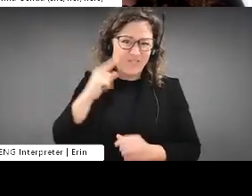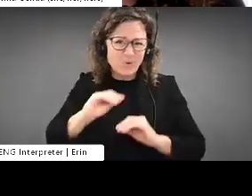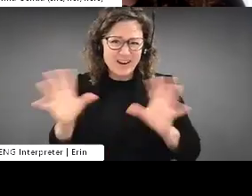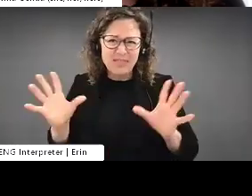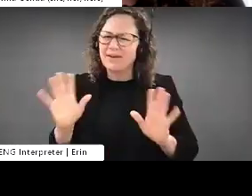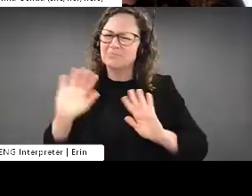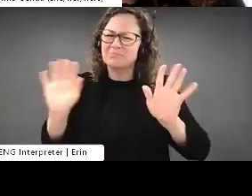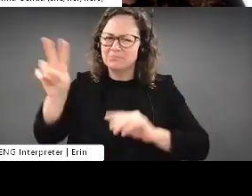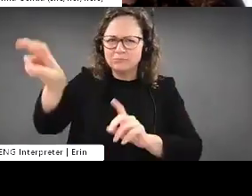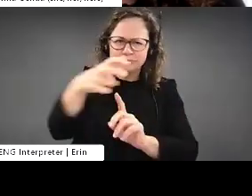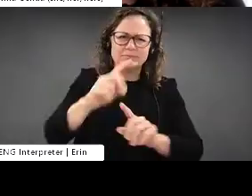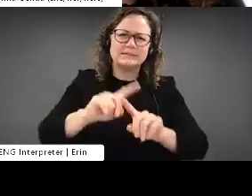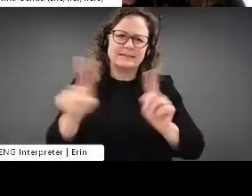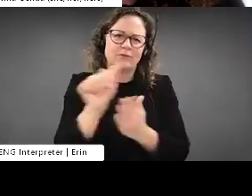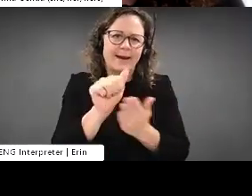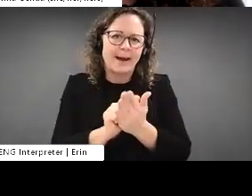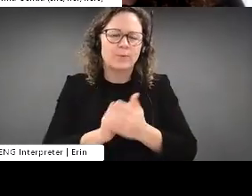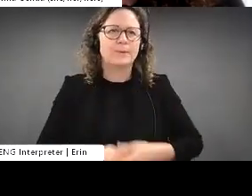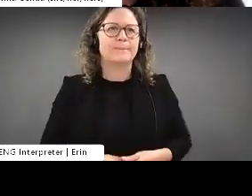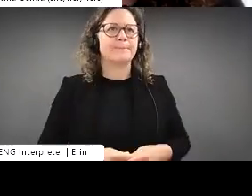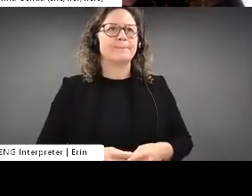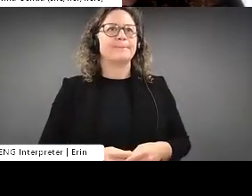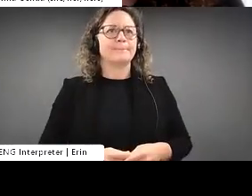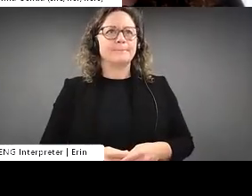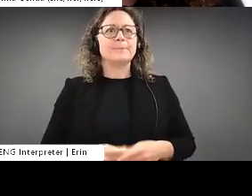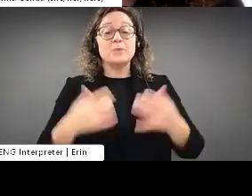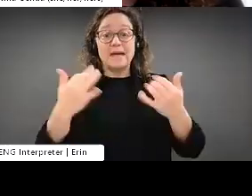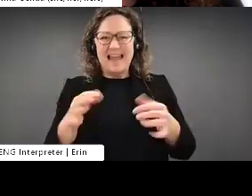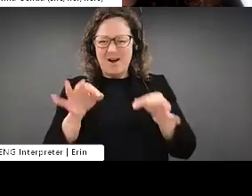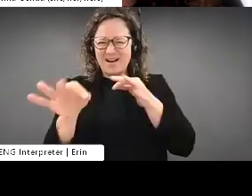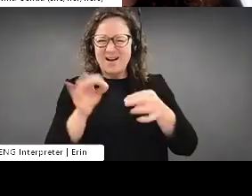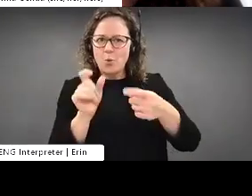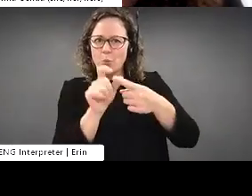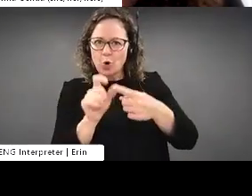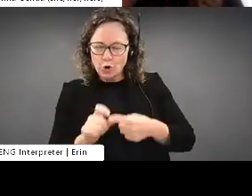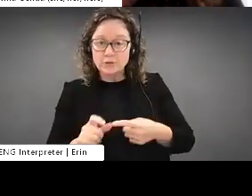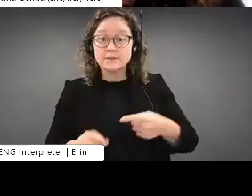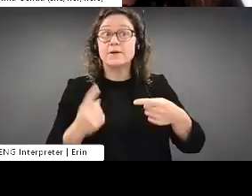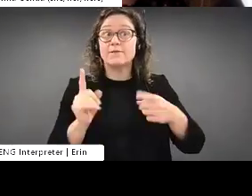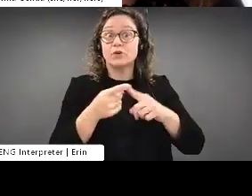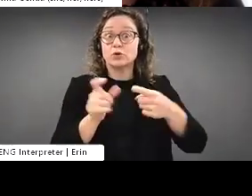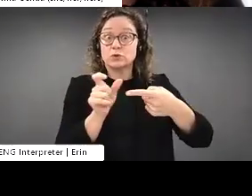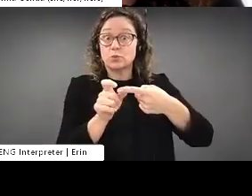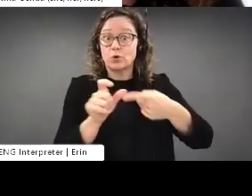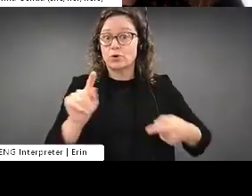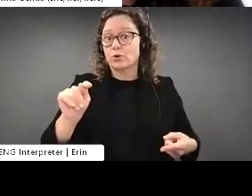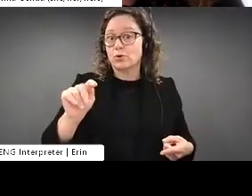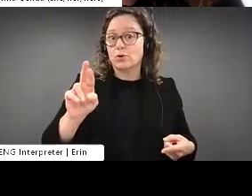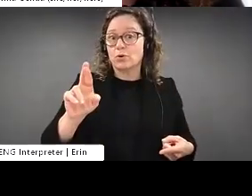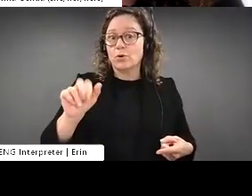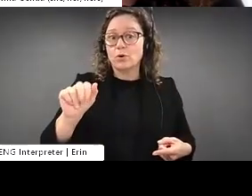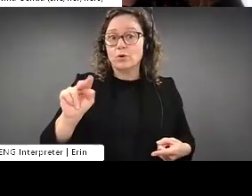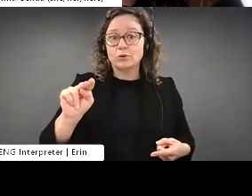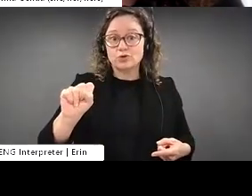Okay. So some money words. So transaction. When we talk about transactions, this is when